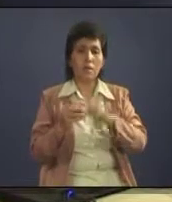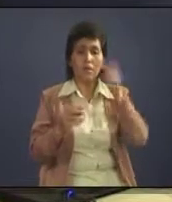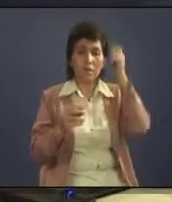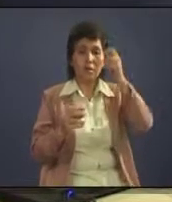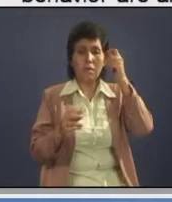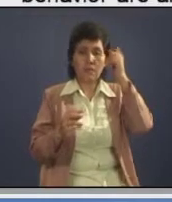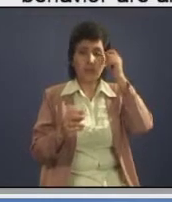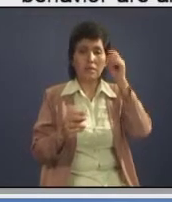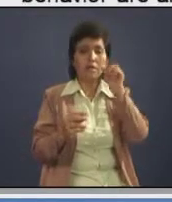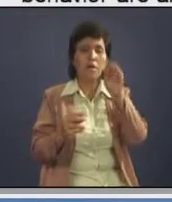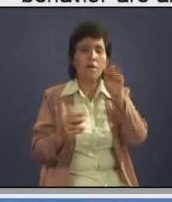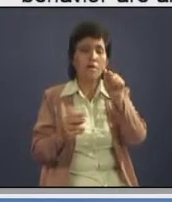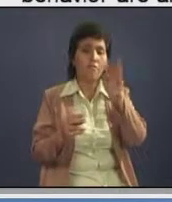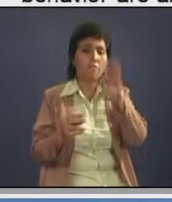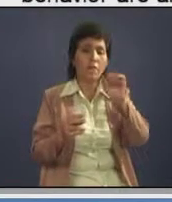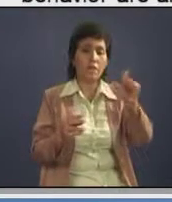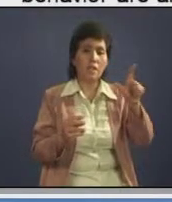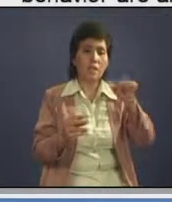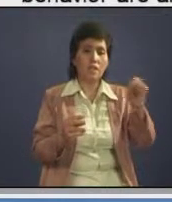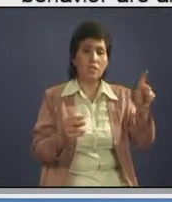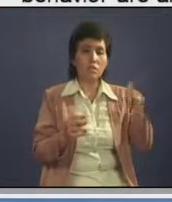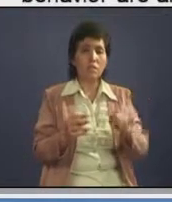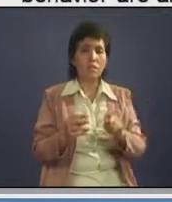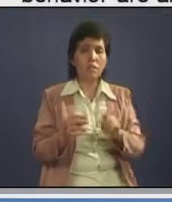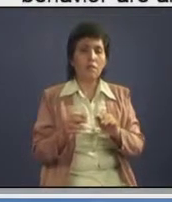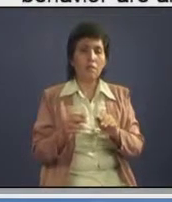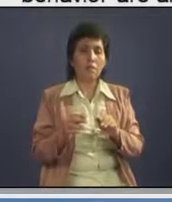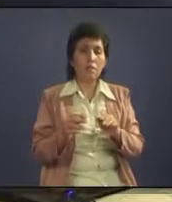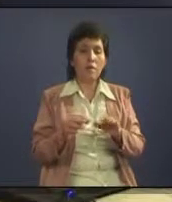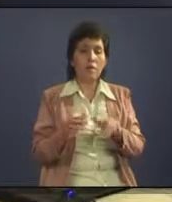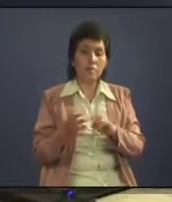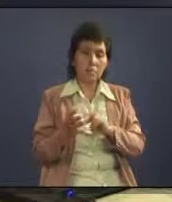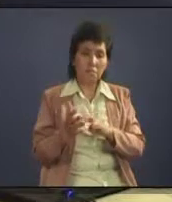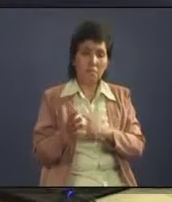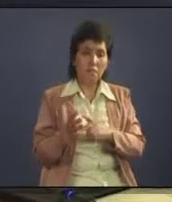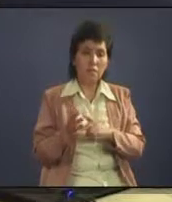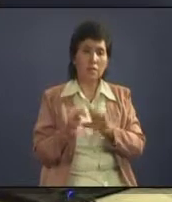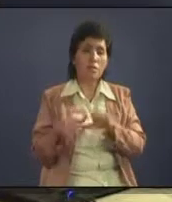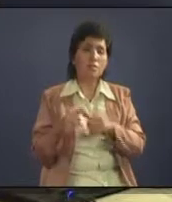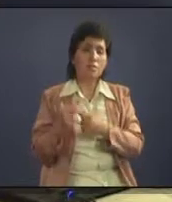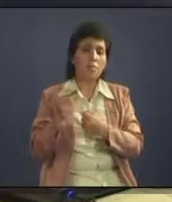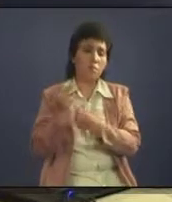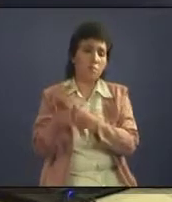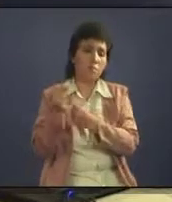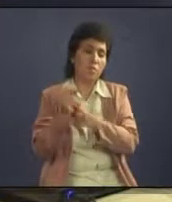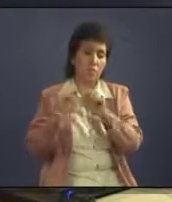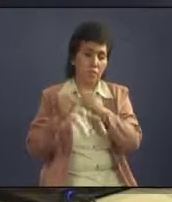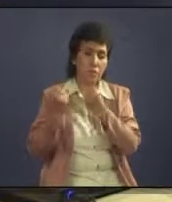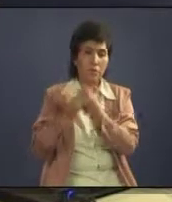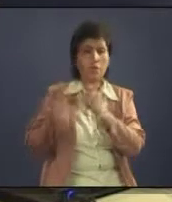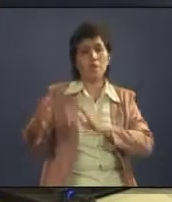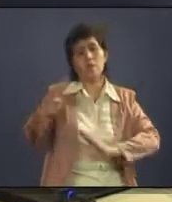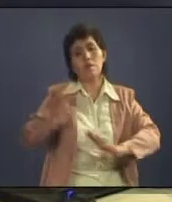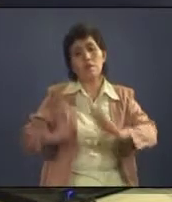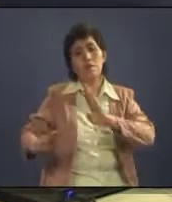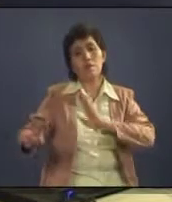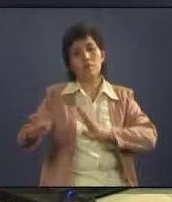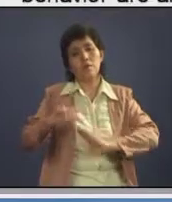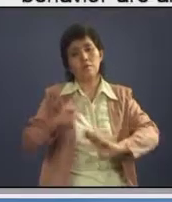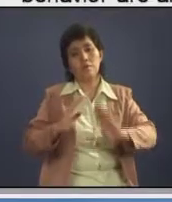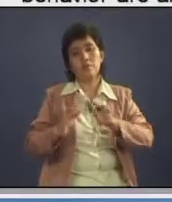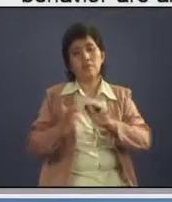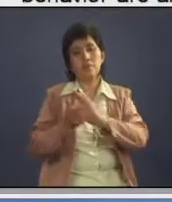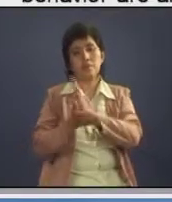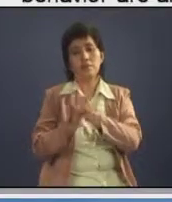on affiliation, affection and helping, which means by prosocial behaviour. The